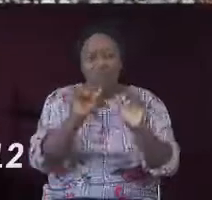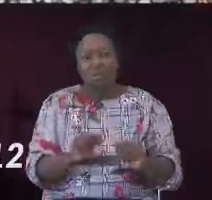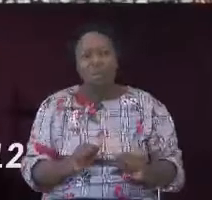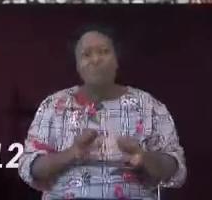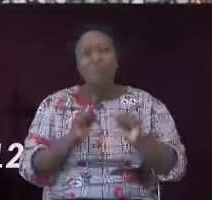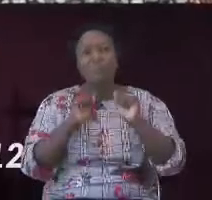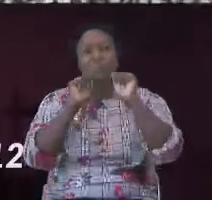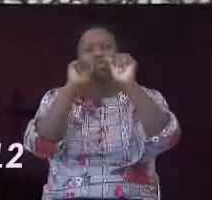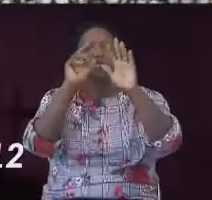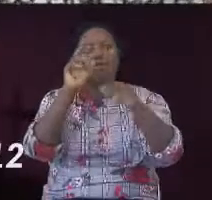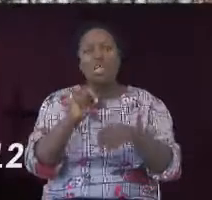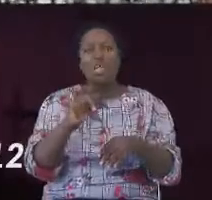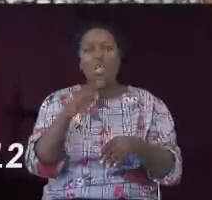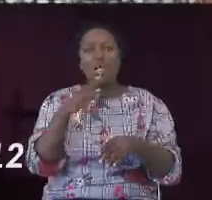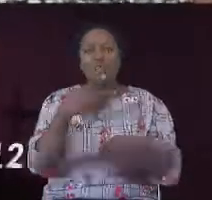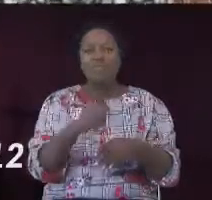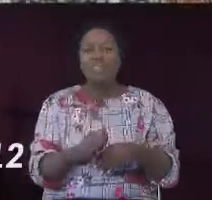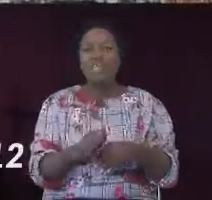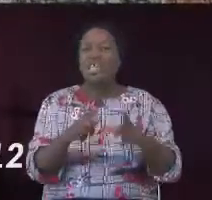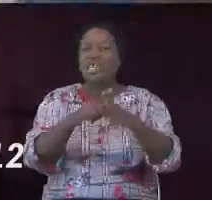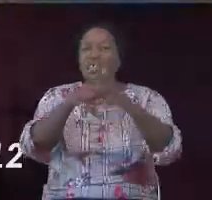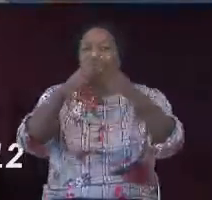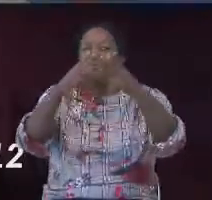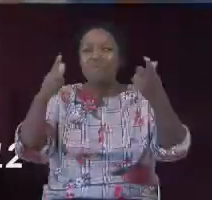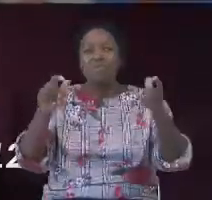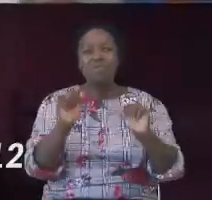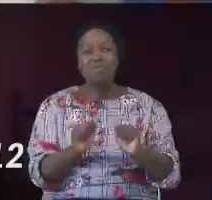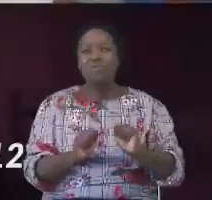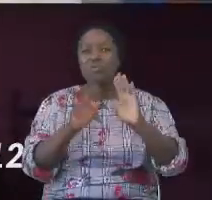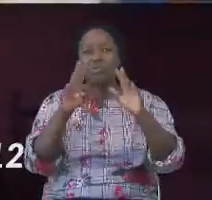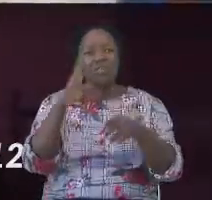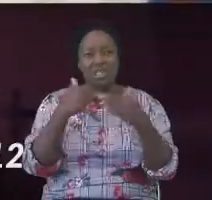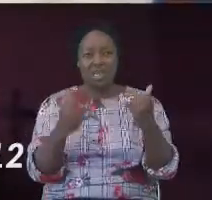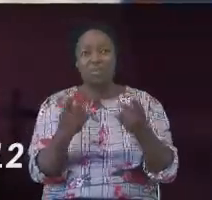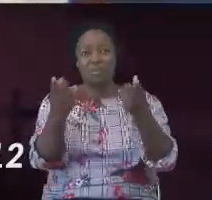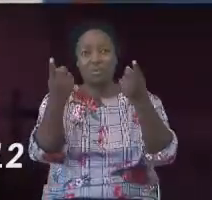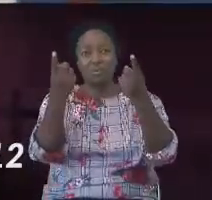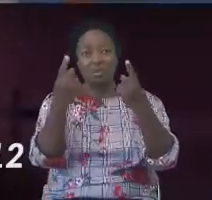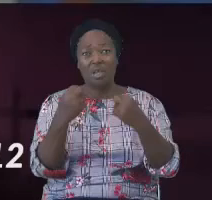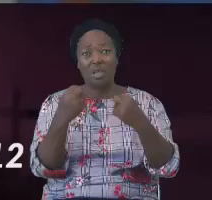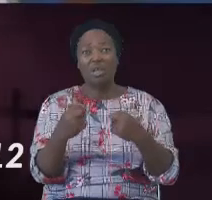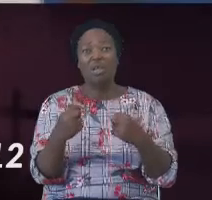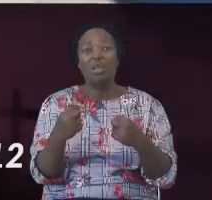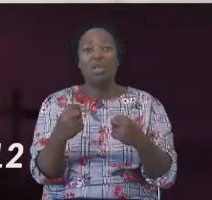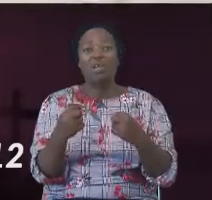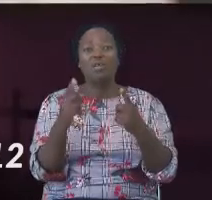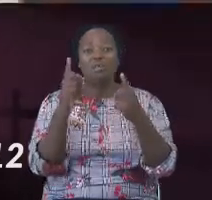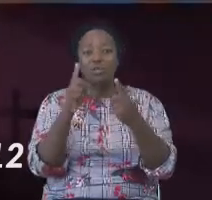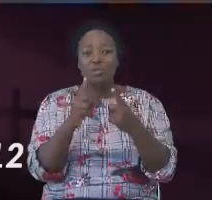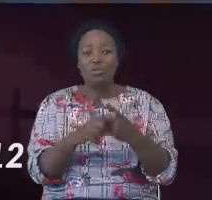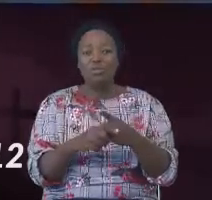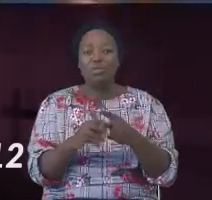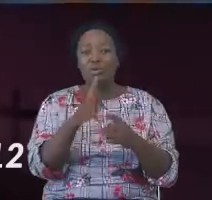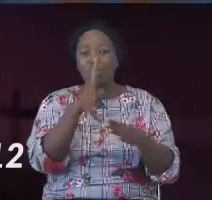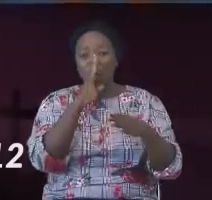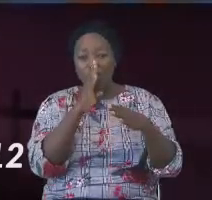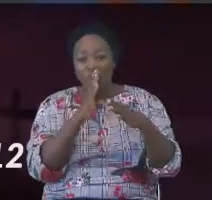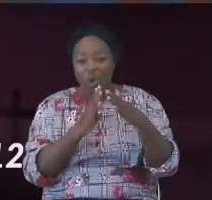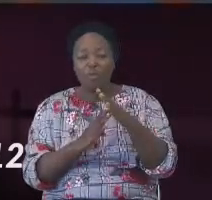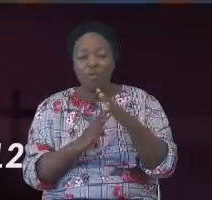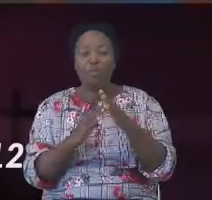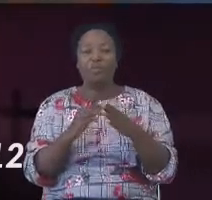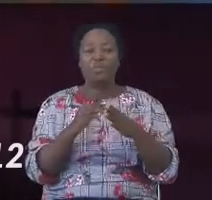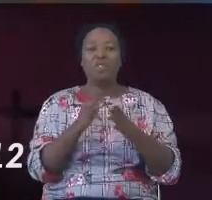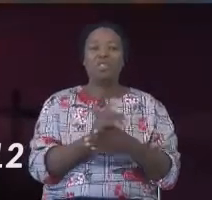father and because of that submission the supreme submission it